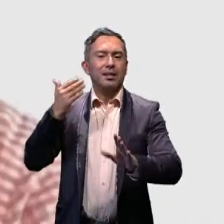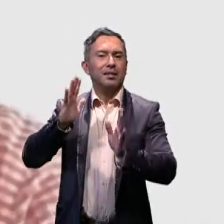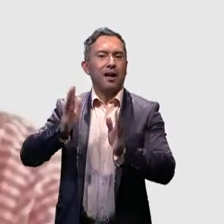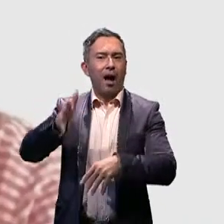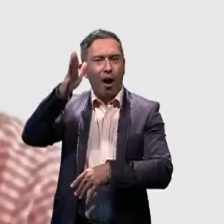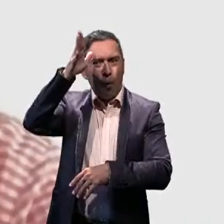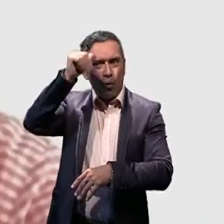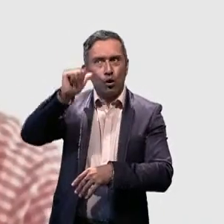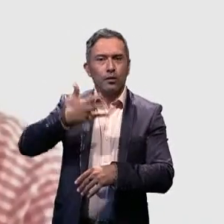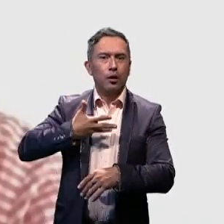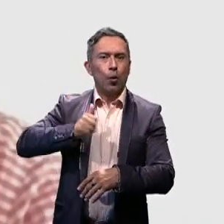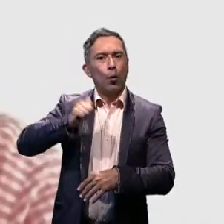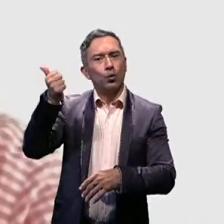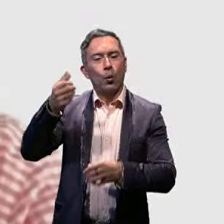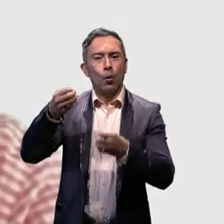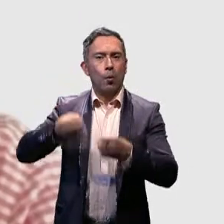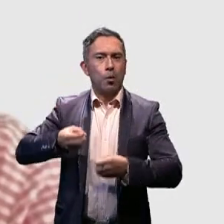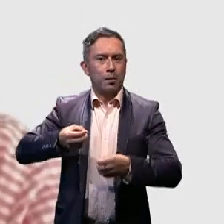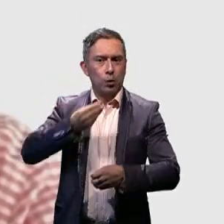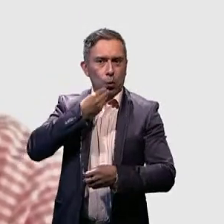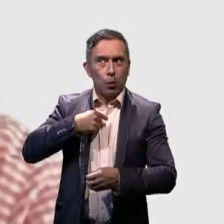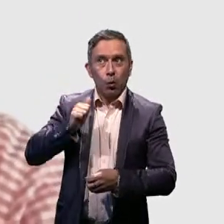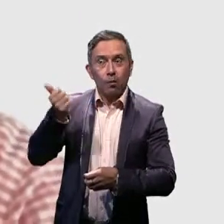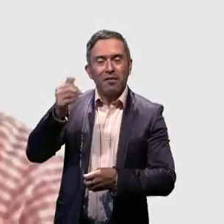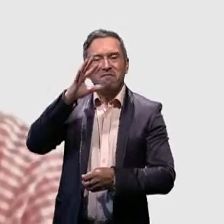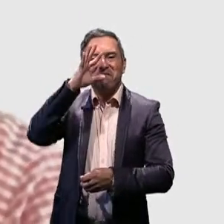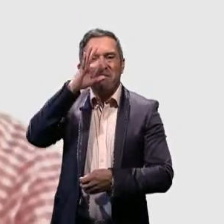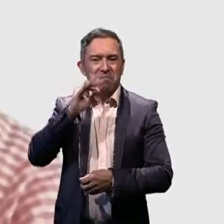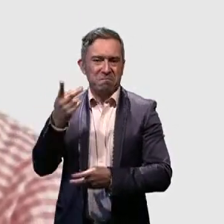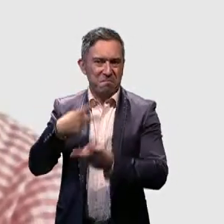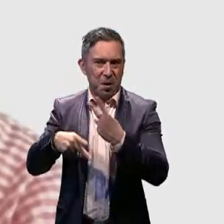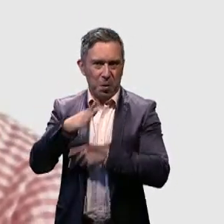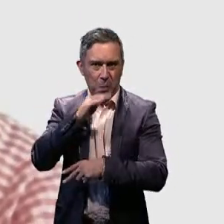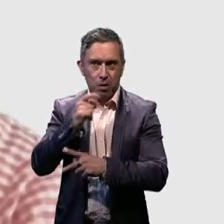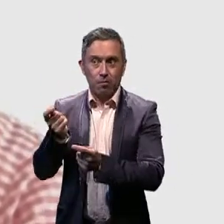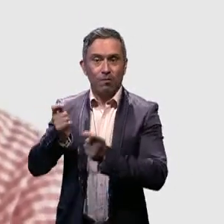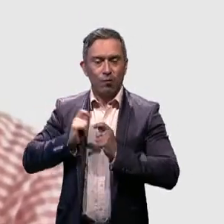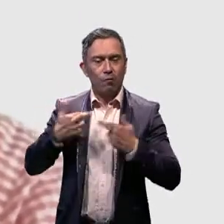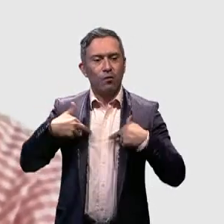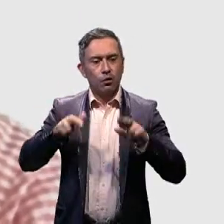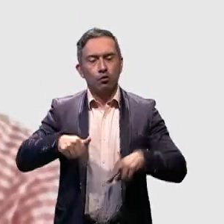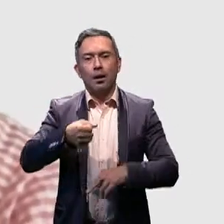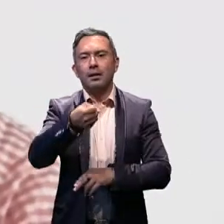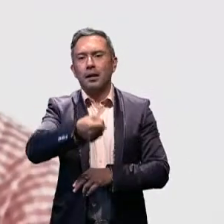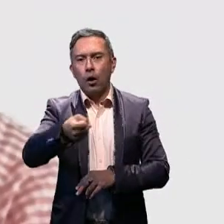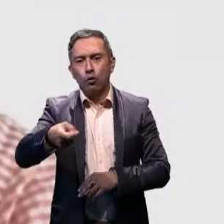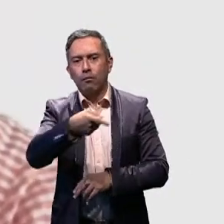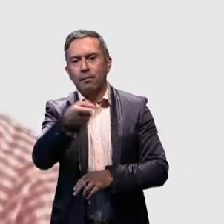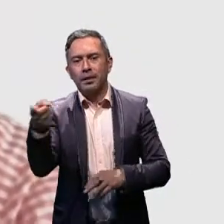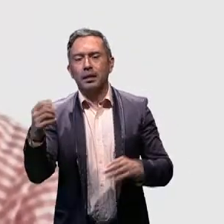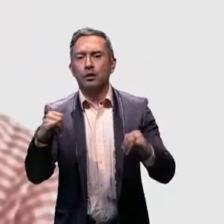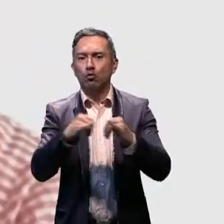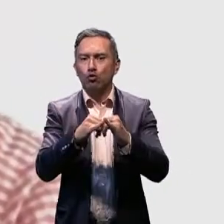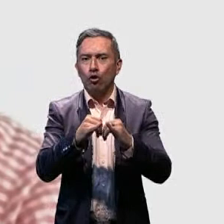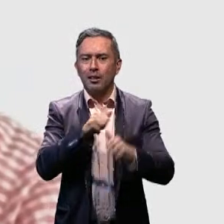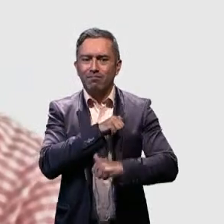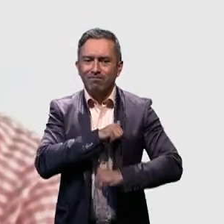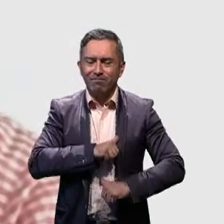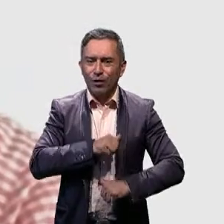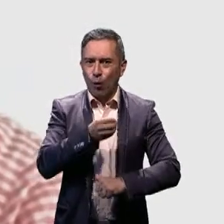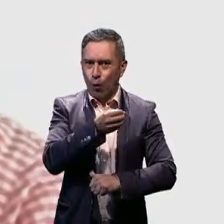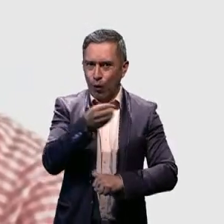her commitments that were previously acquired, she asked me to greet you, to all